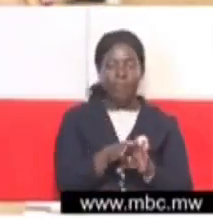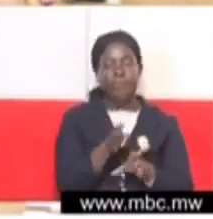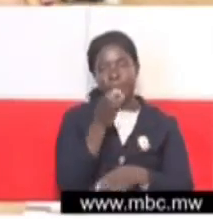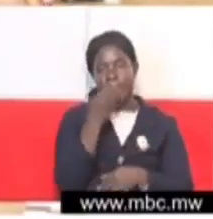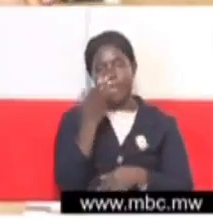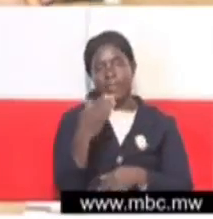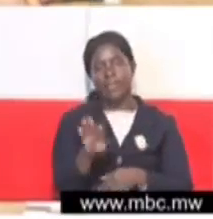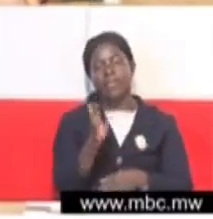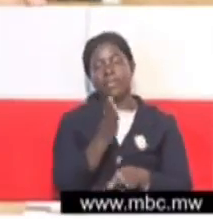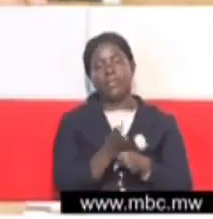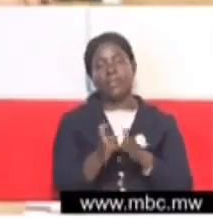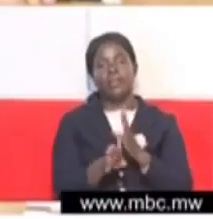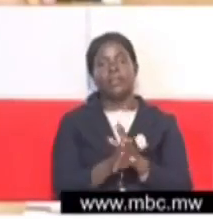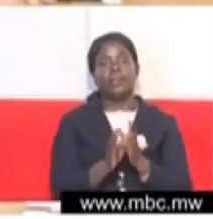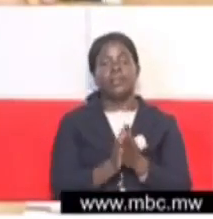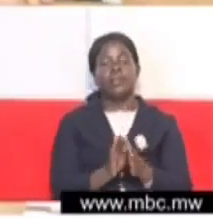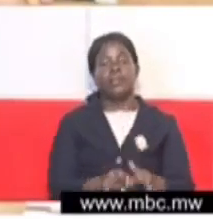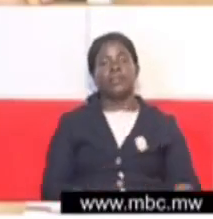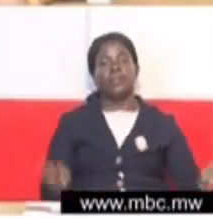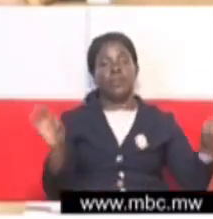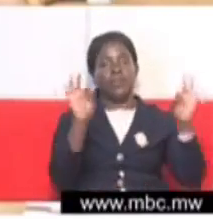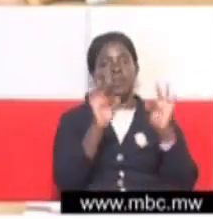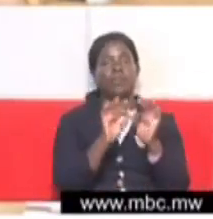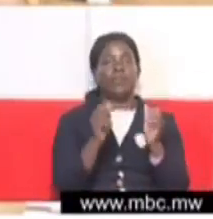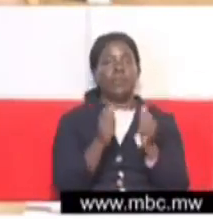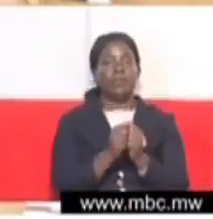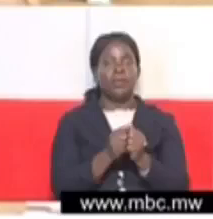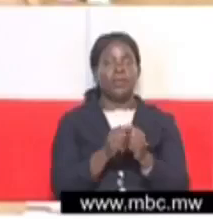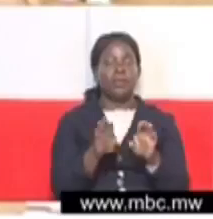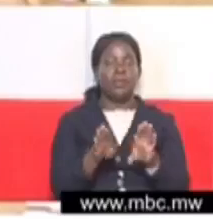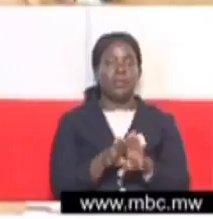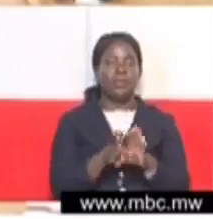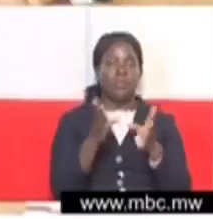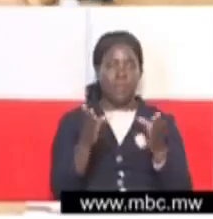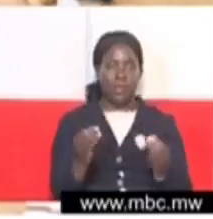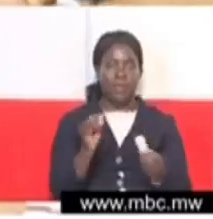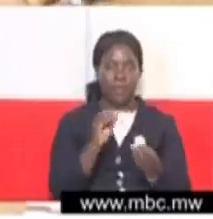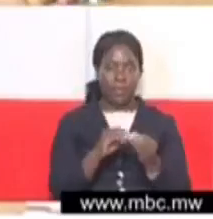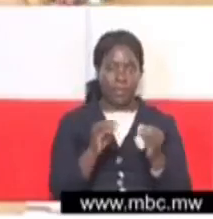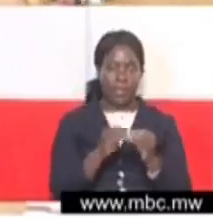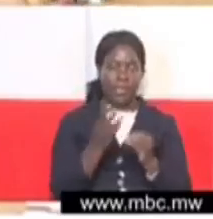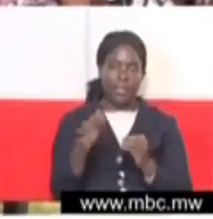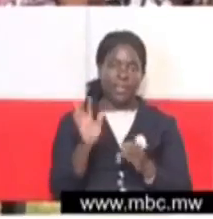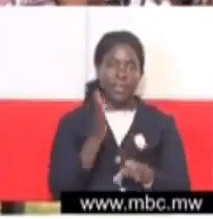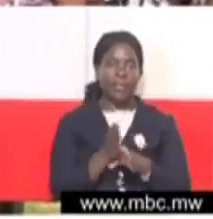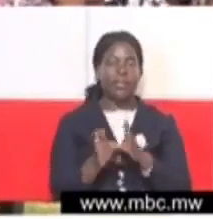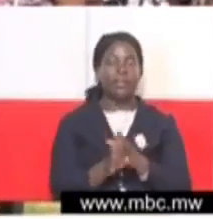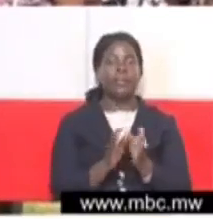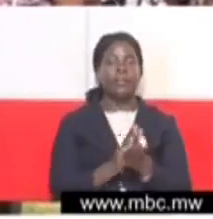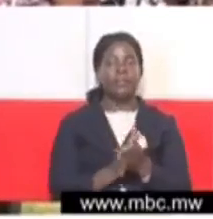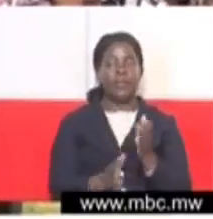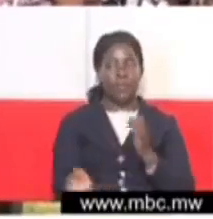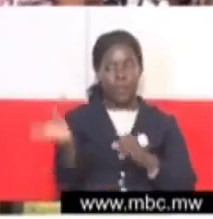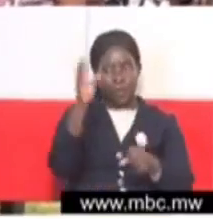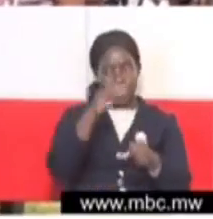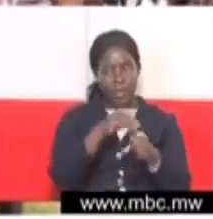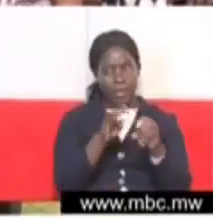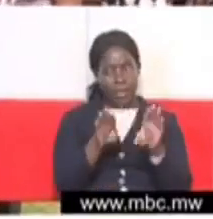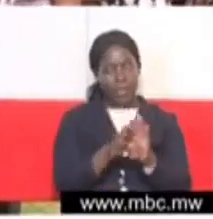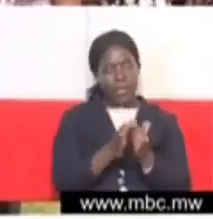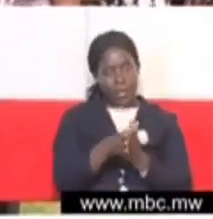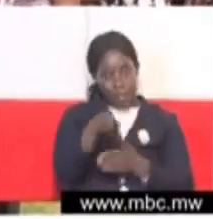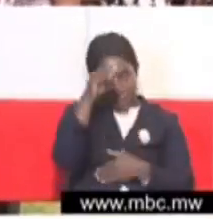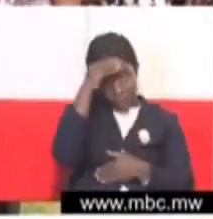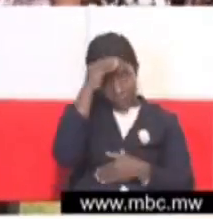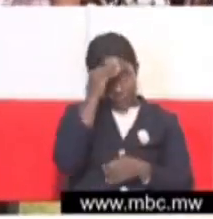of the requirements that we need, that now we have covered, you know, the transport needs. In addition to its educational